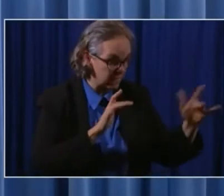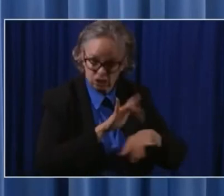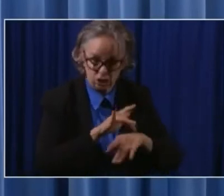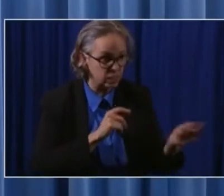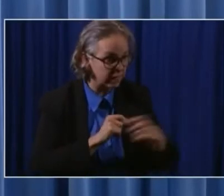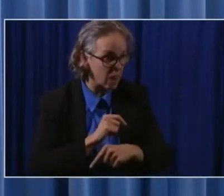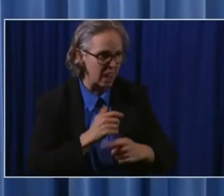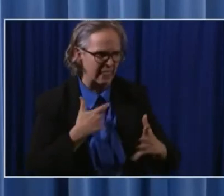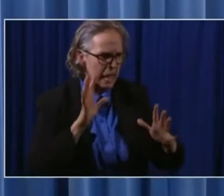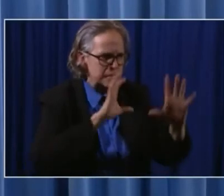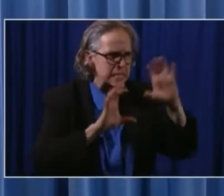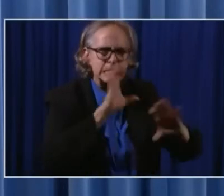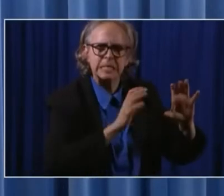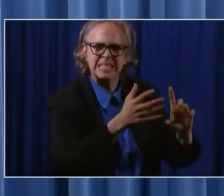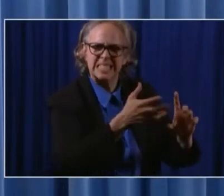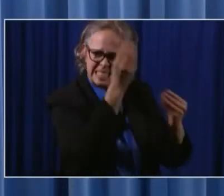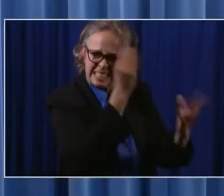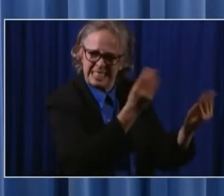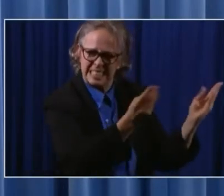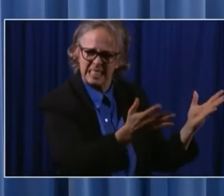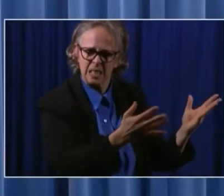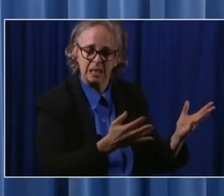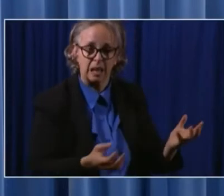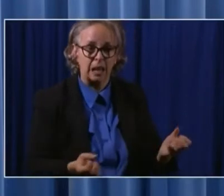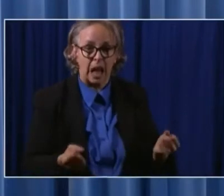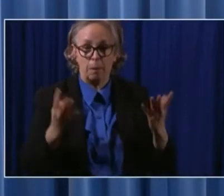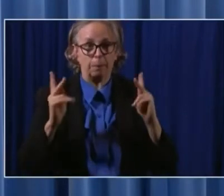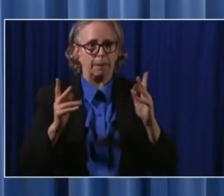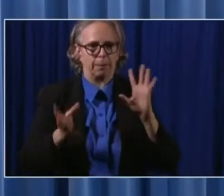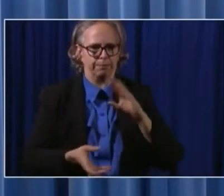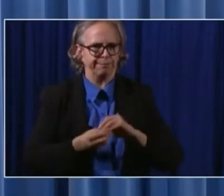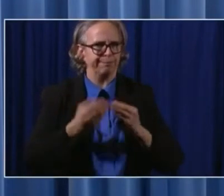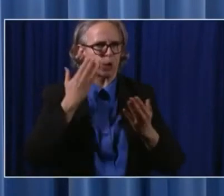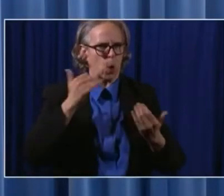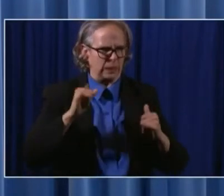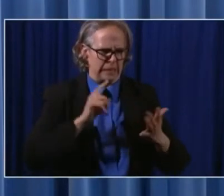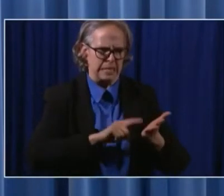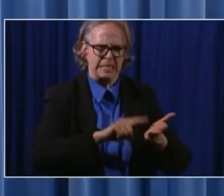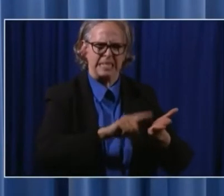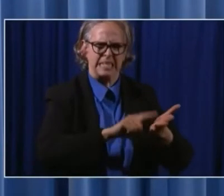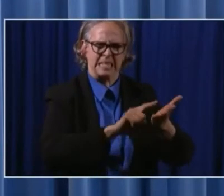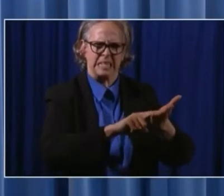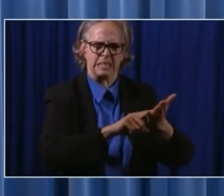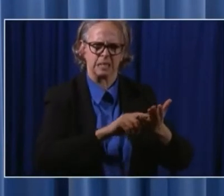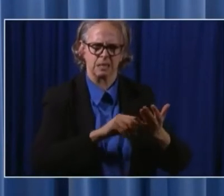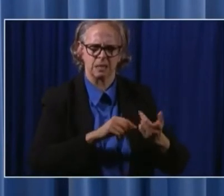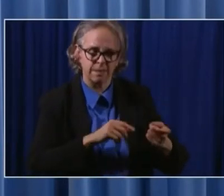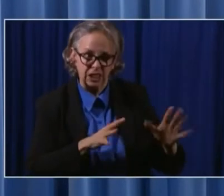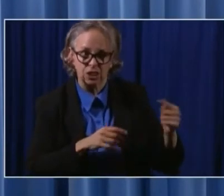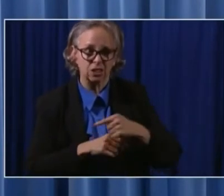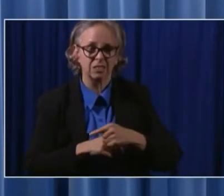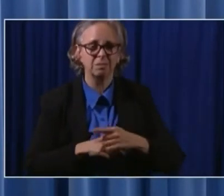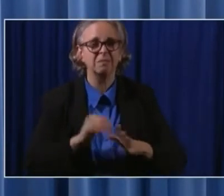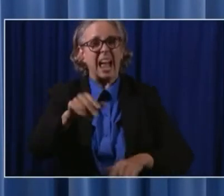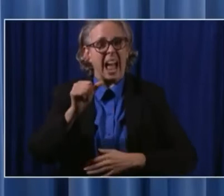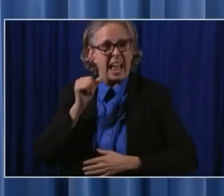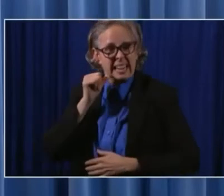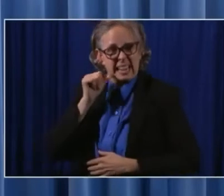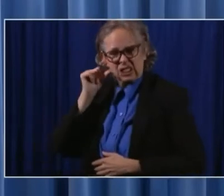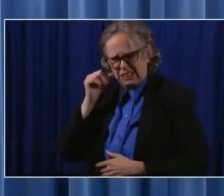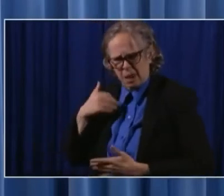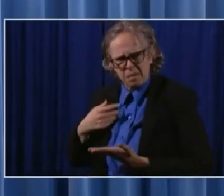many people from that party now have the virus. As I said, I was on a call yesterday with many of our local health departments, learned